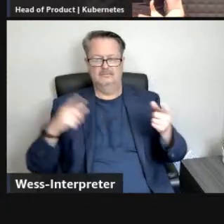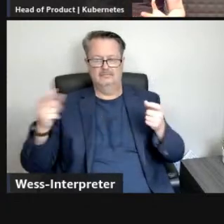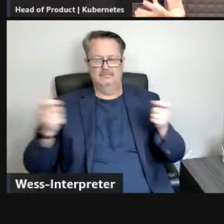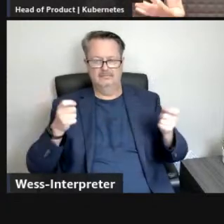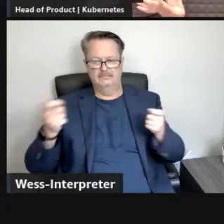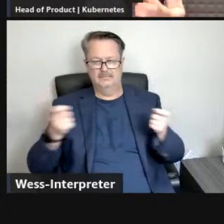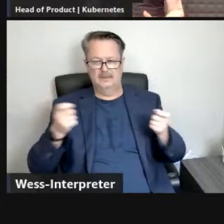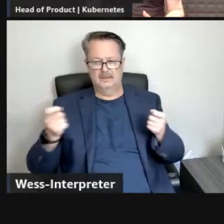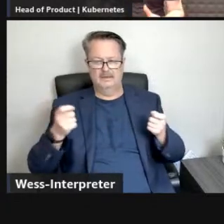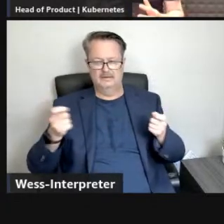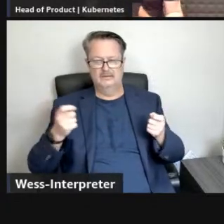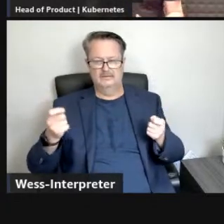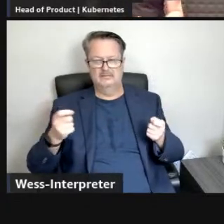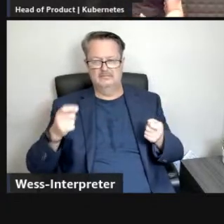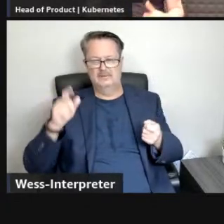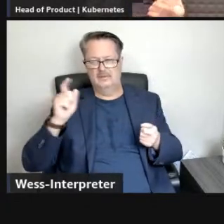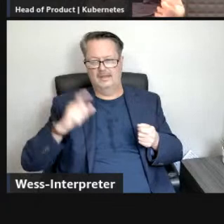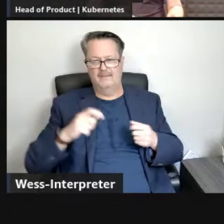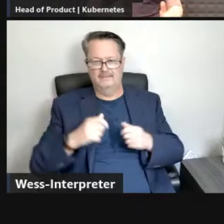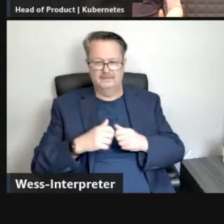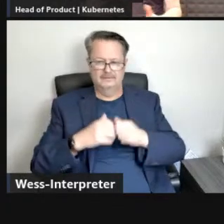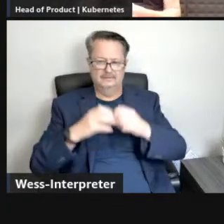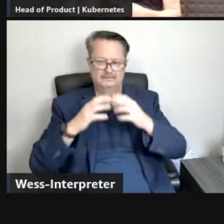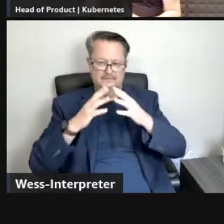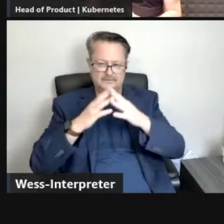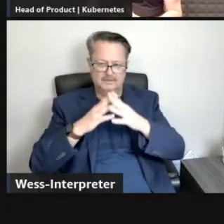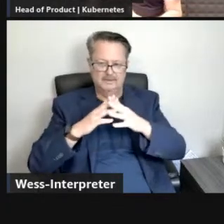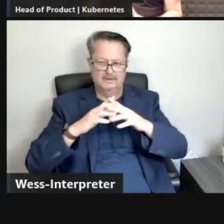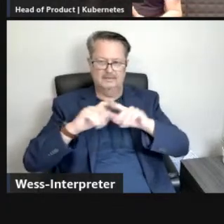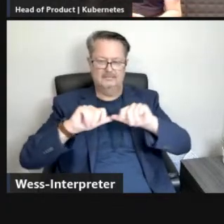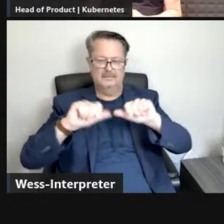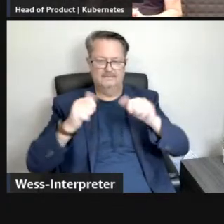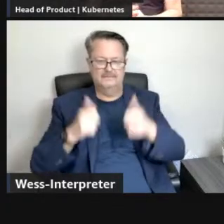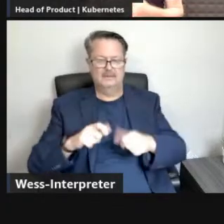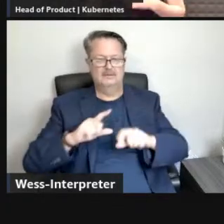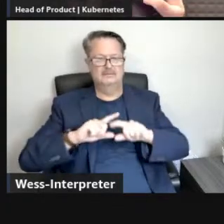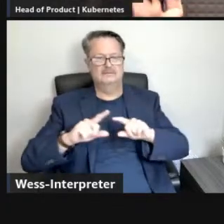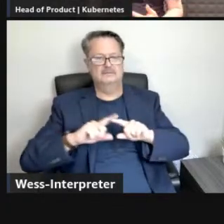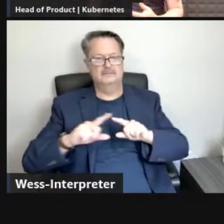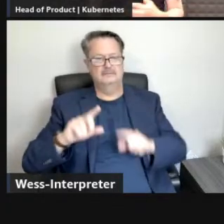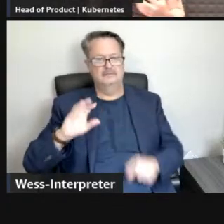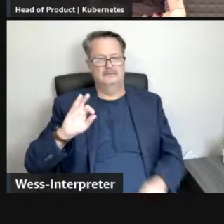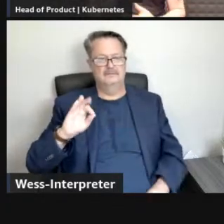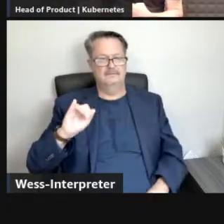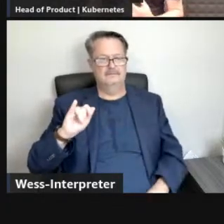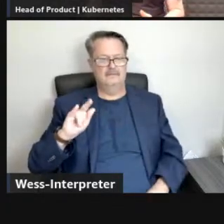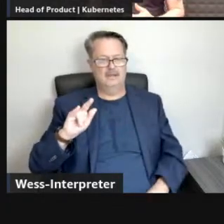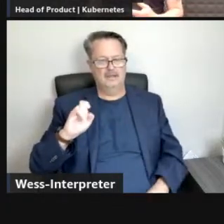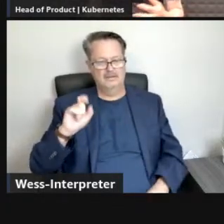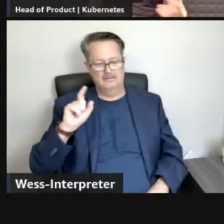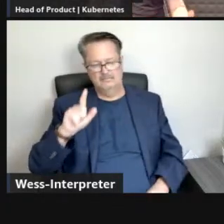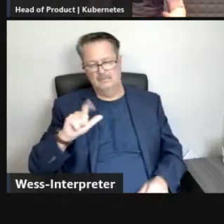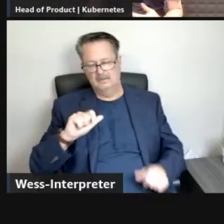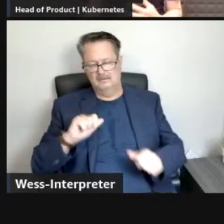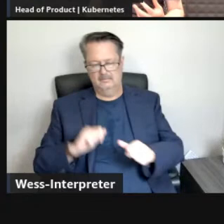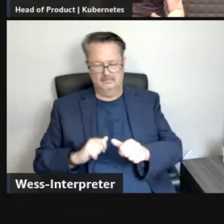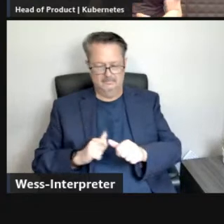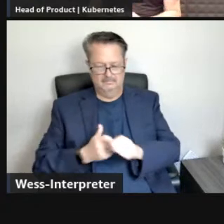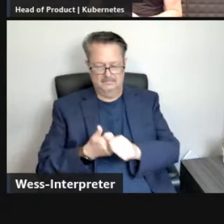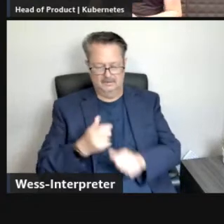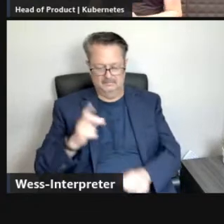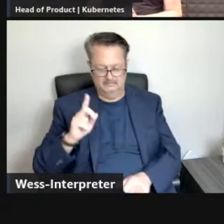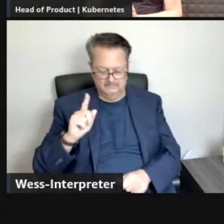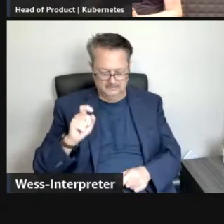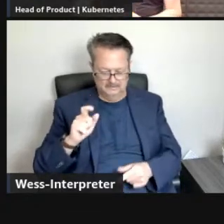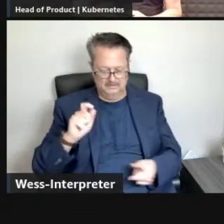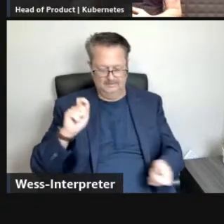go ahead and actually set up and configure all of these different files. And you have to keep them up to date and you have to keep track of them and you have to modify them. And